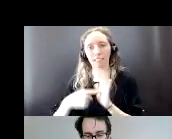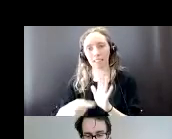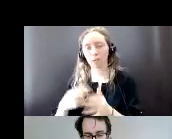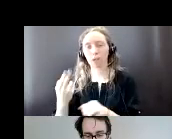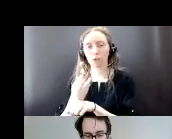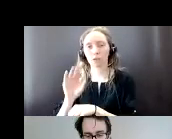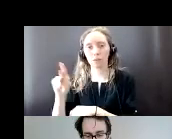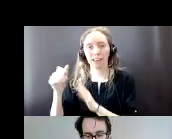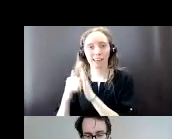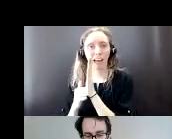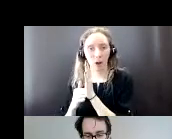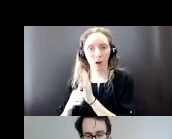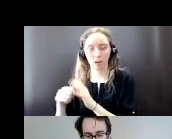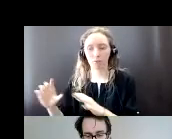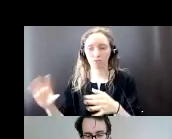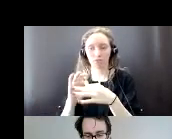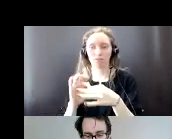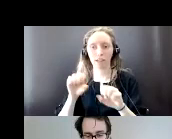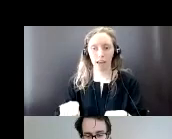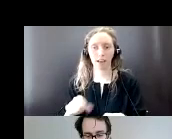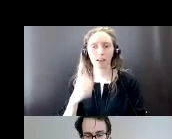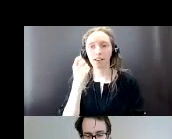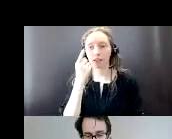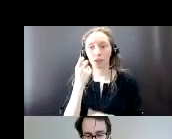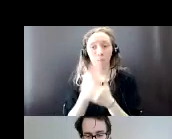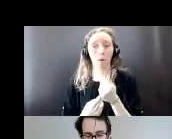Both methods allow you to communicate securely with the government of Canada.